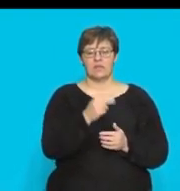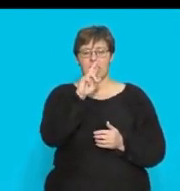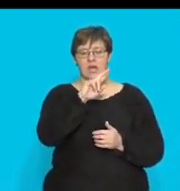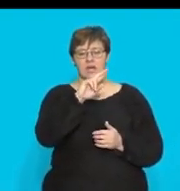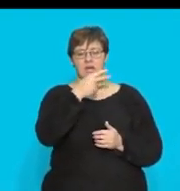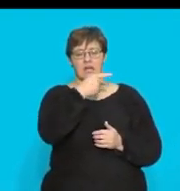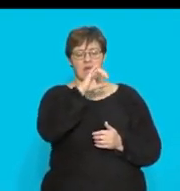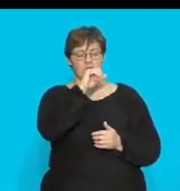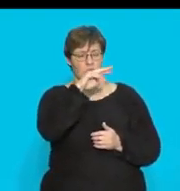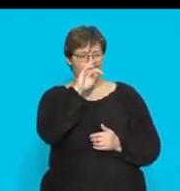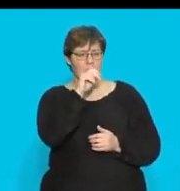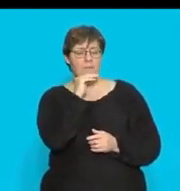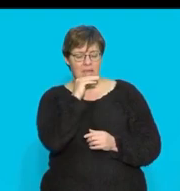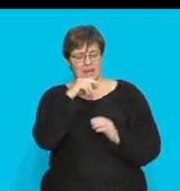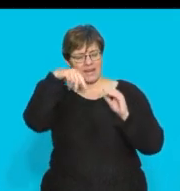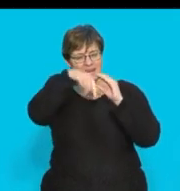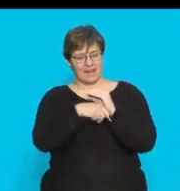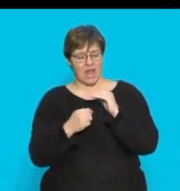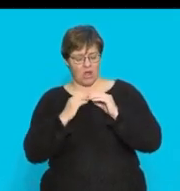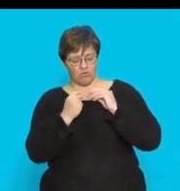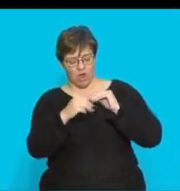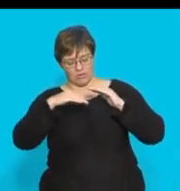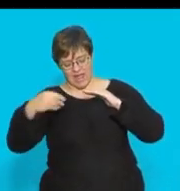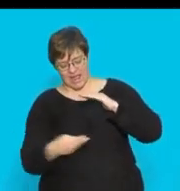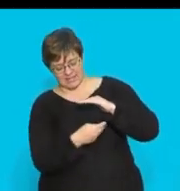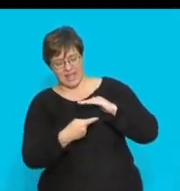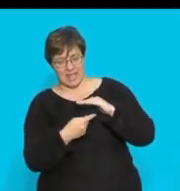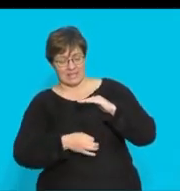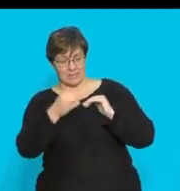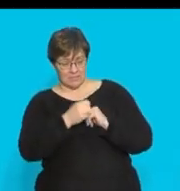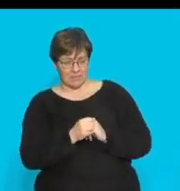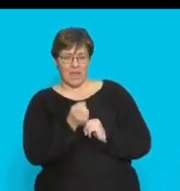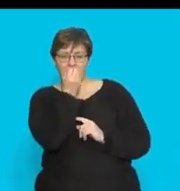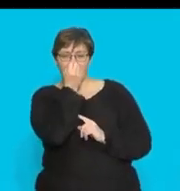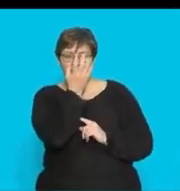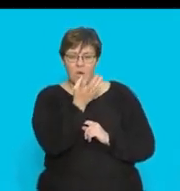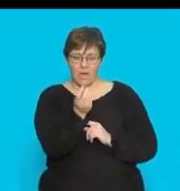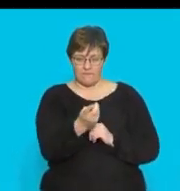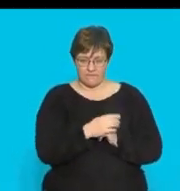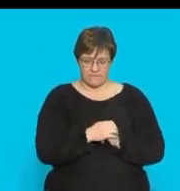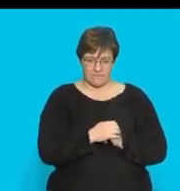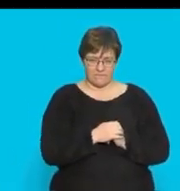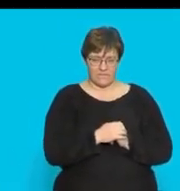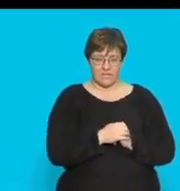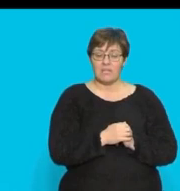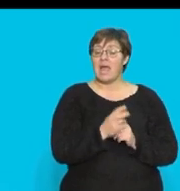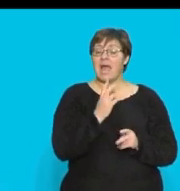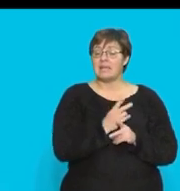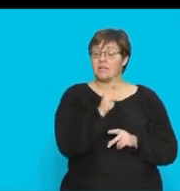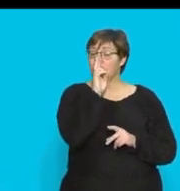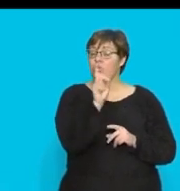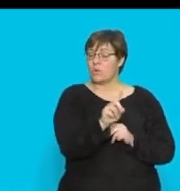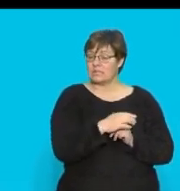is an underground stem. Right here is a flower. So again, we are looking